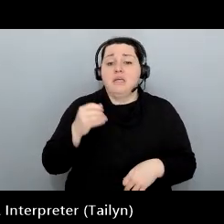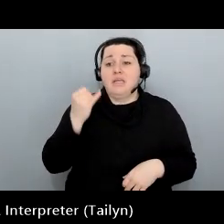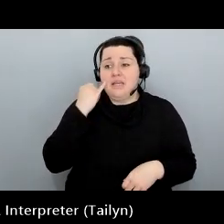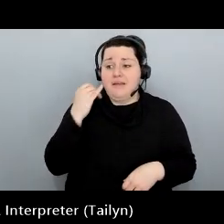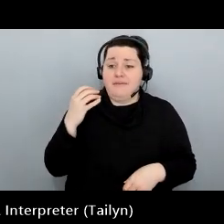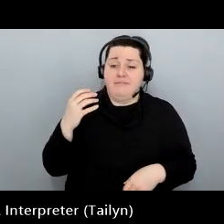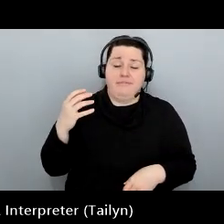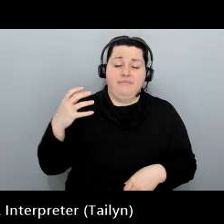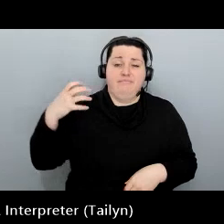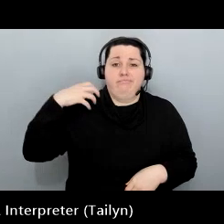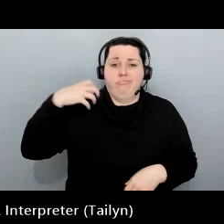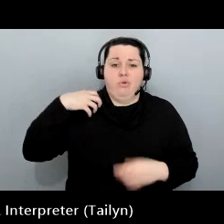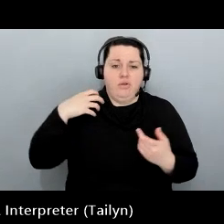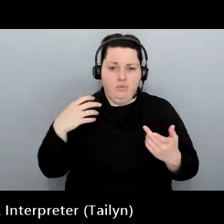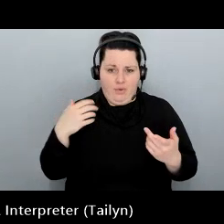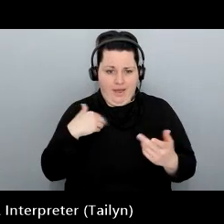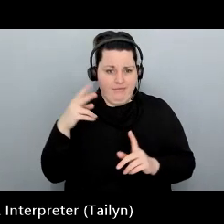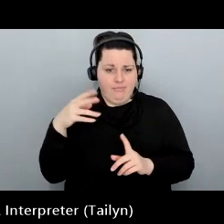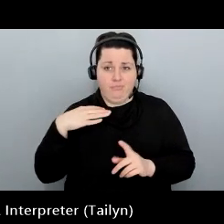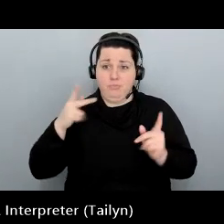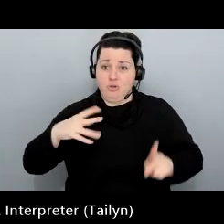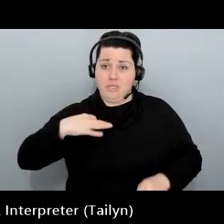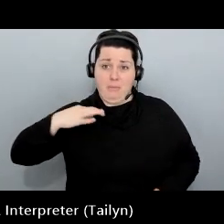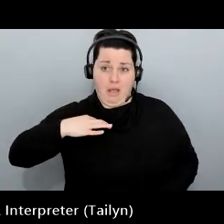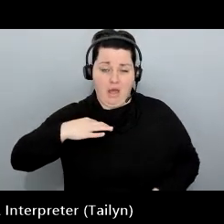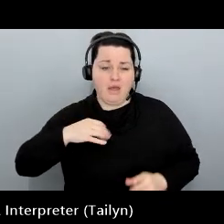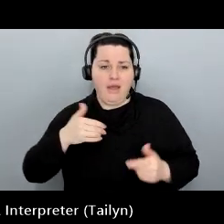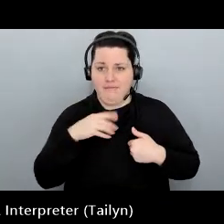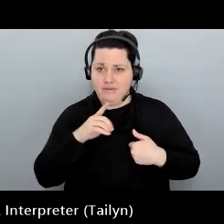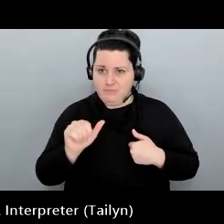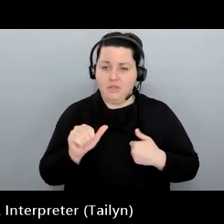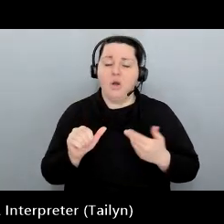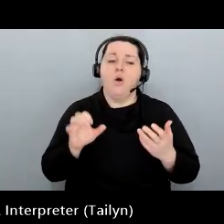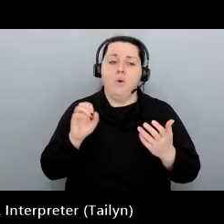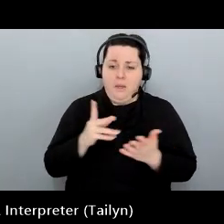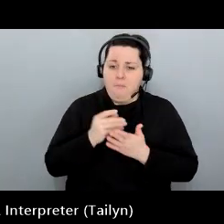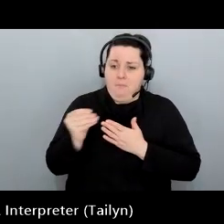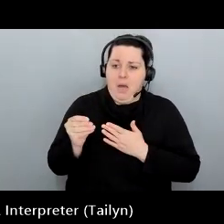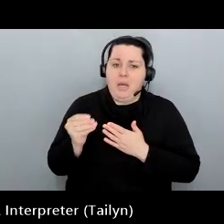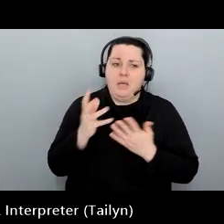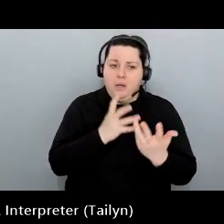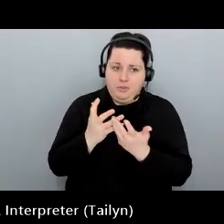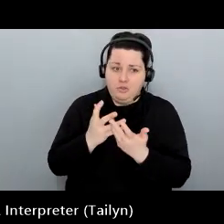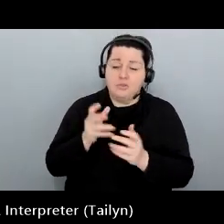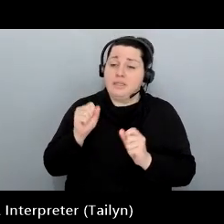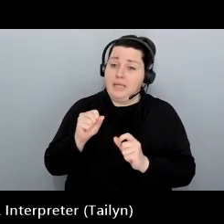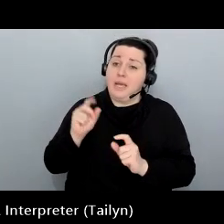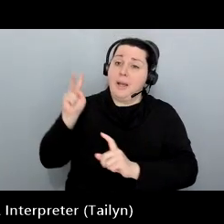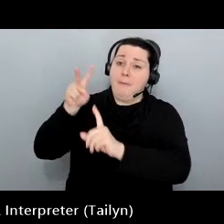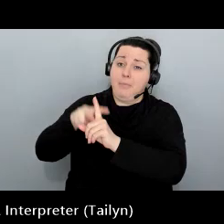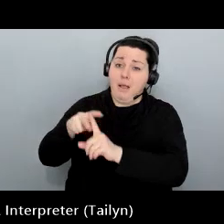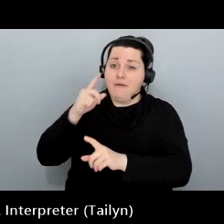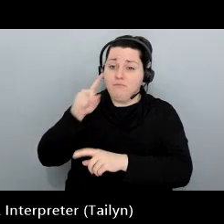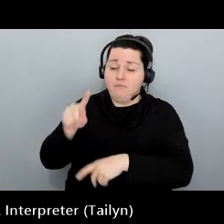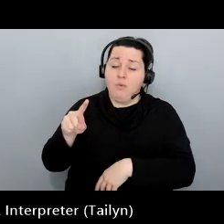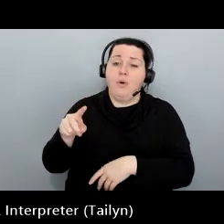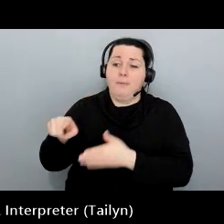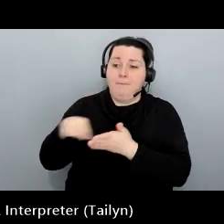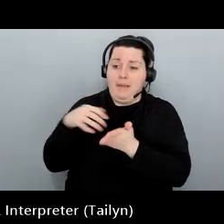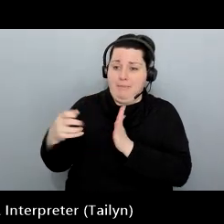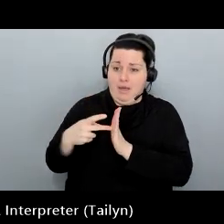or employee with a disability and you purchase the necessary accommodations. What you could do is apply for reimbursement, because it's